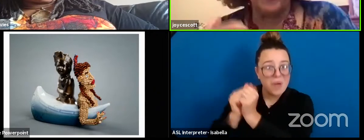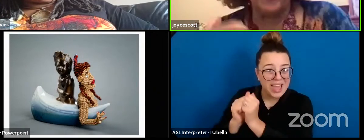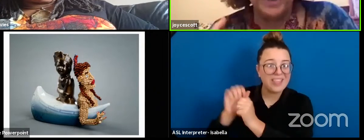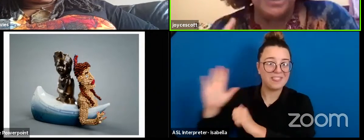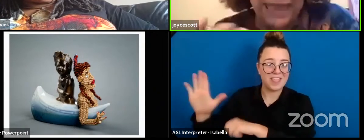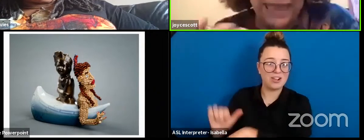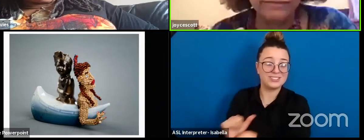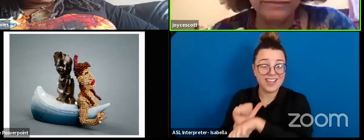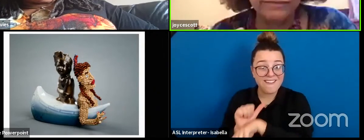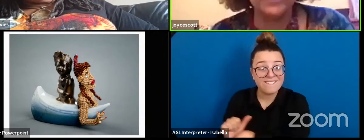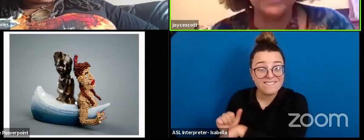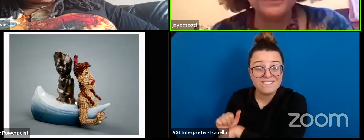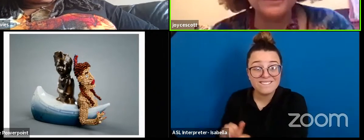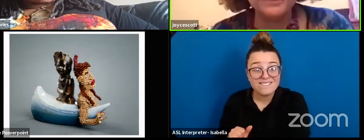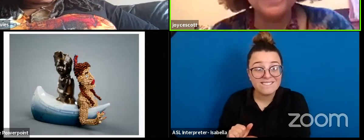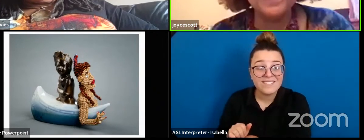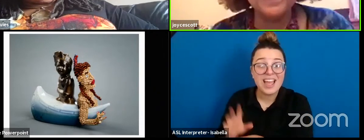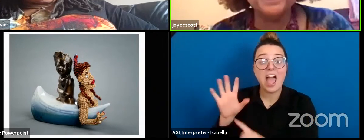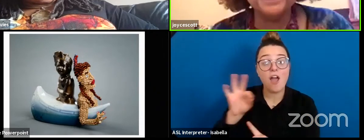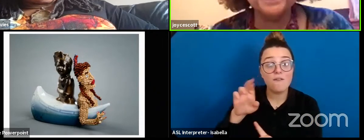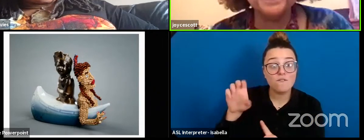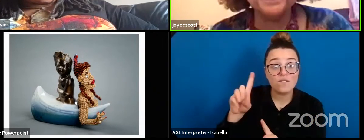out of that in Tulsa.